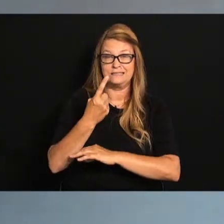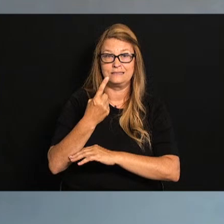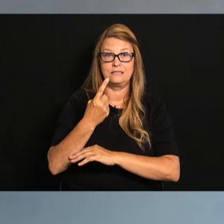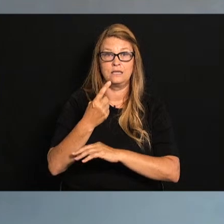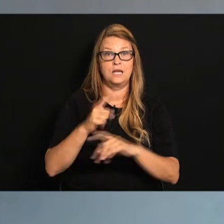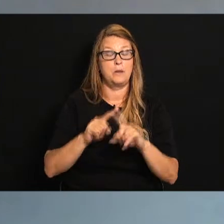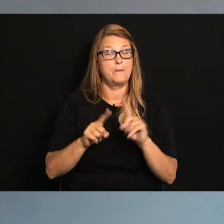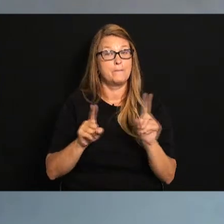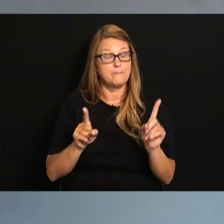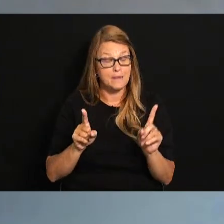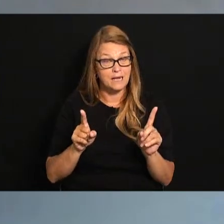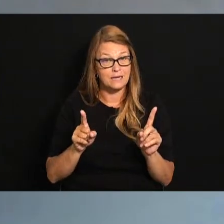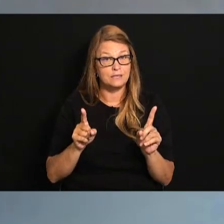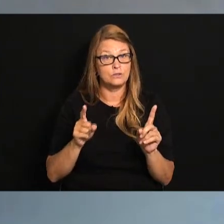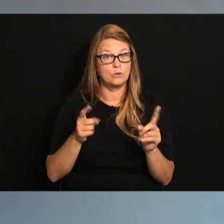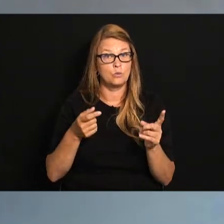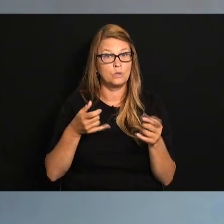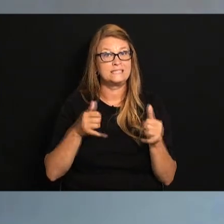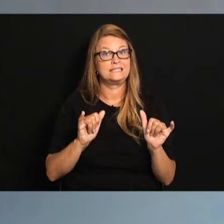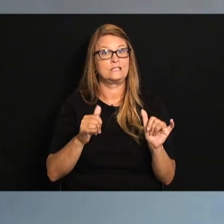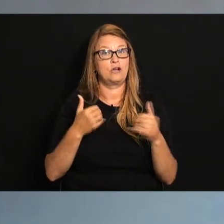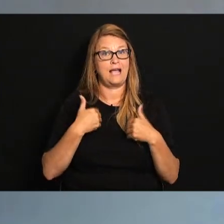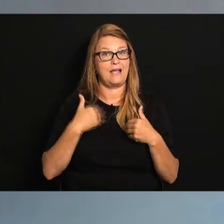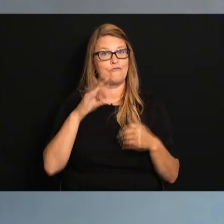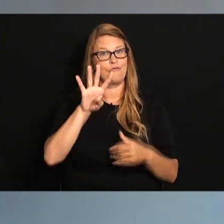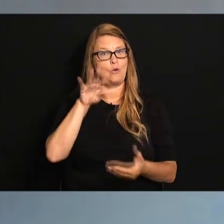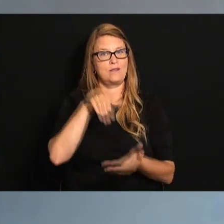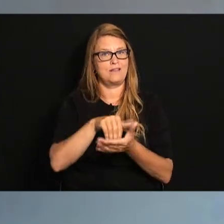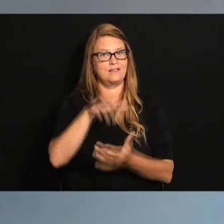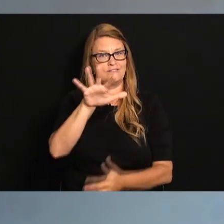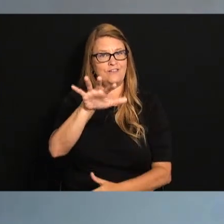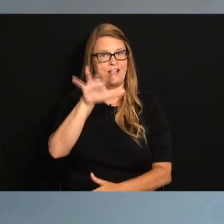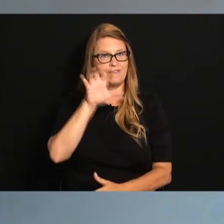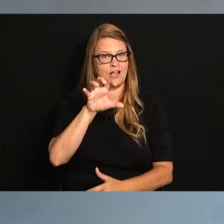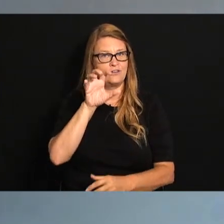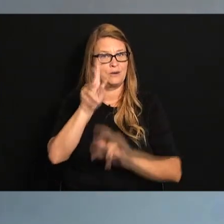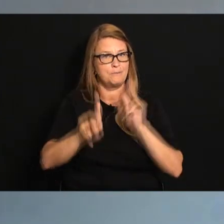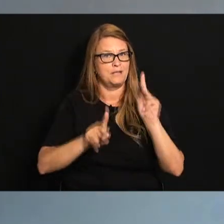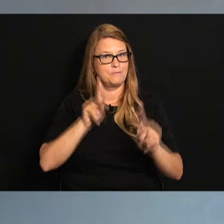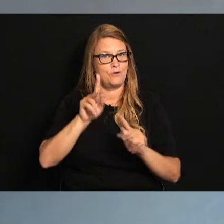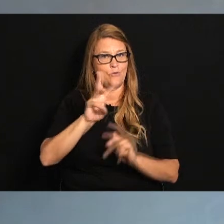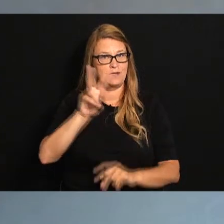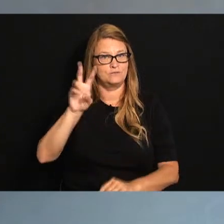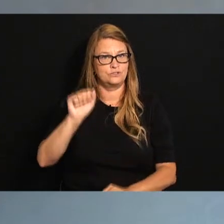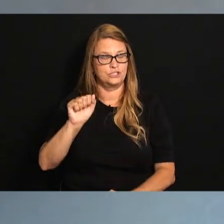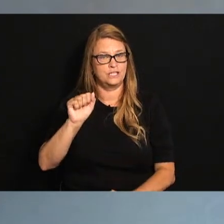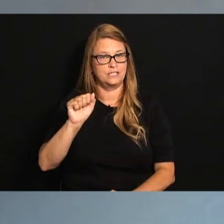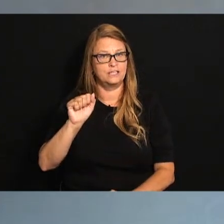30-day period, we had another 4,500 West Virginians actually